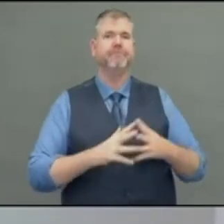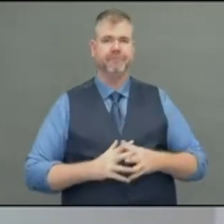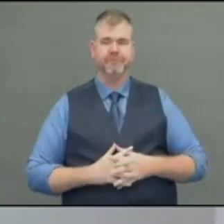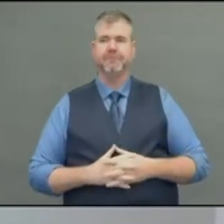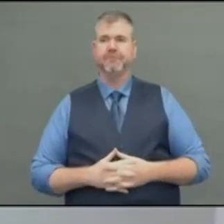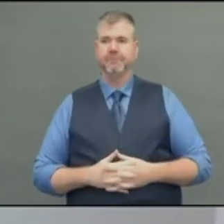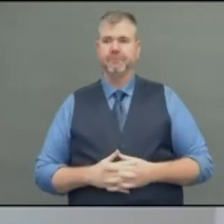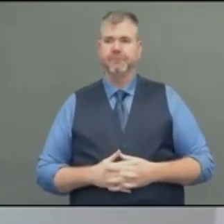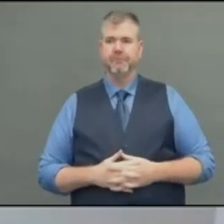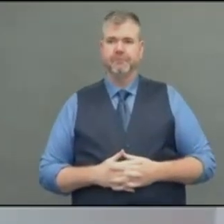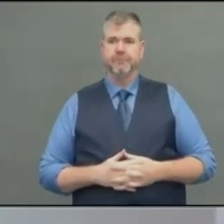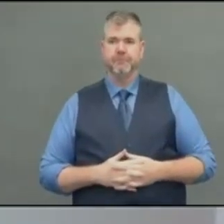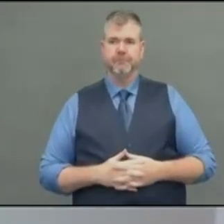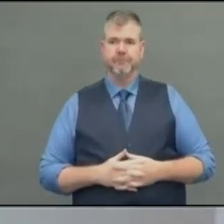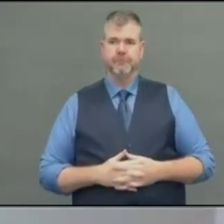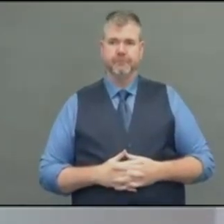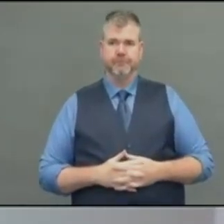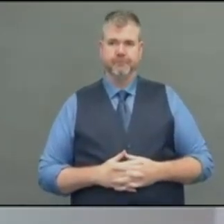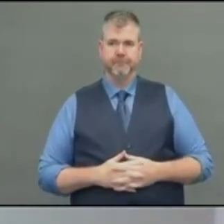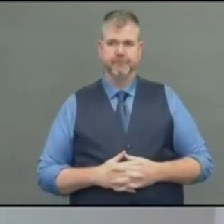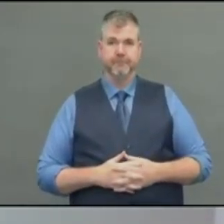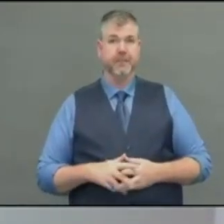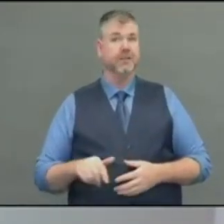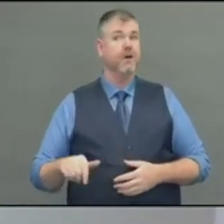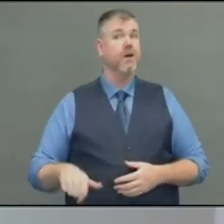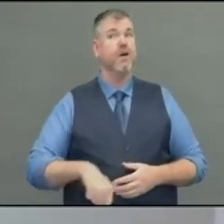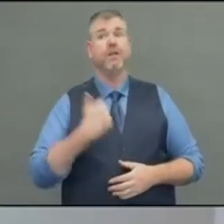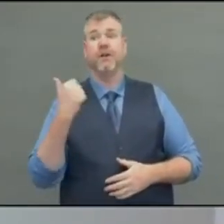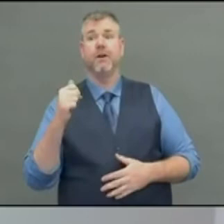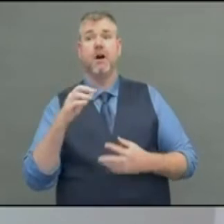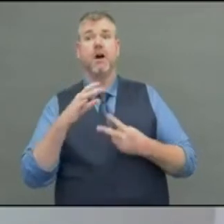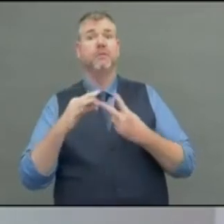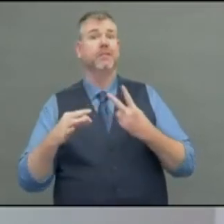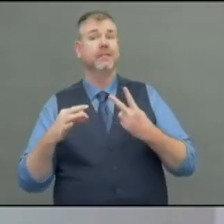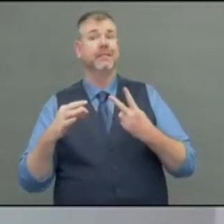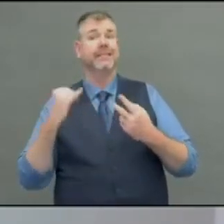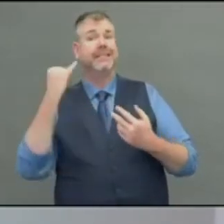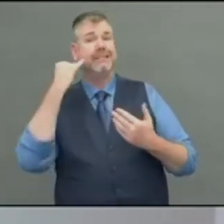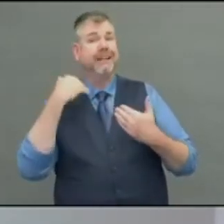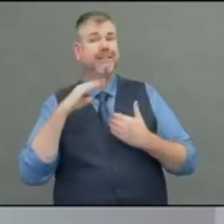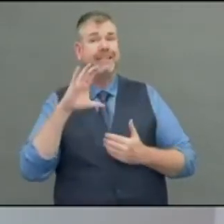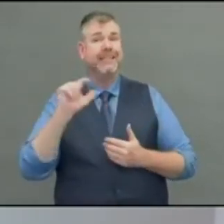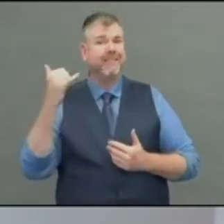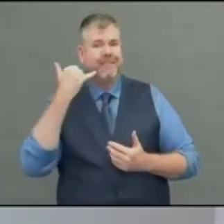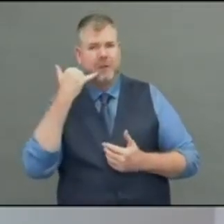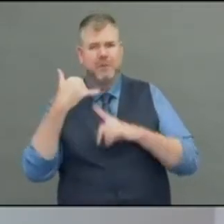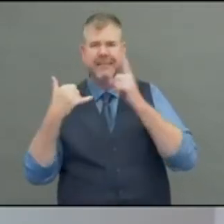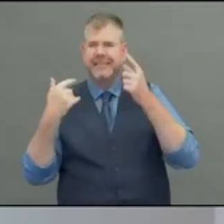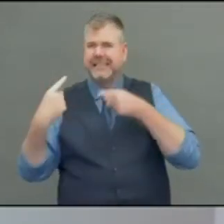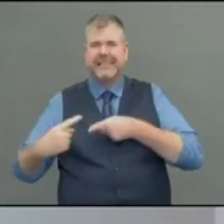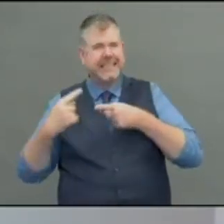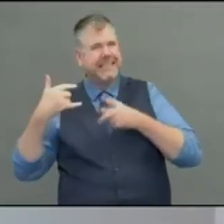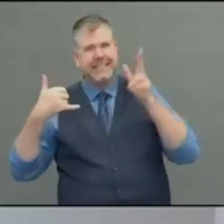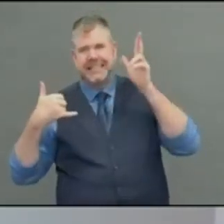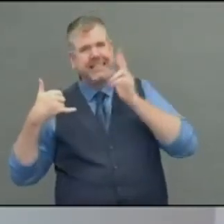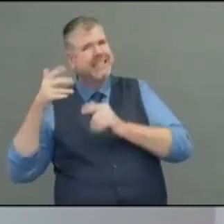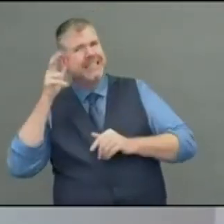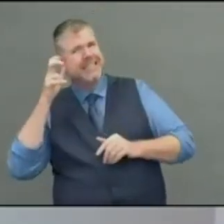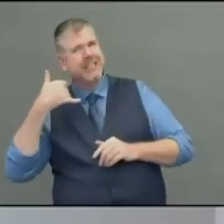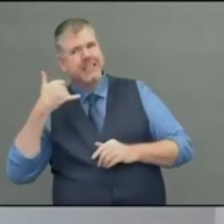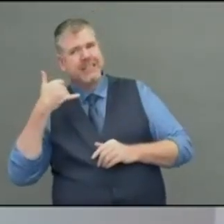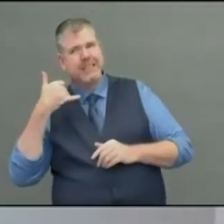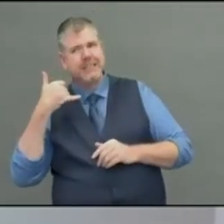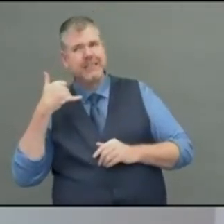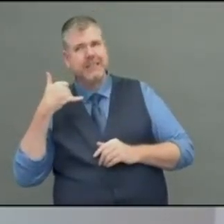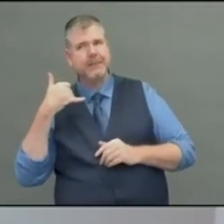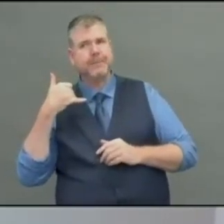option, say she has her cell phone and has a hard time hearing, but she wants an amplifier when she's out and about, not